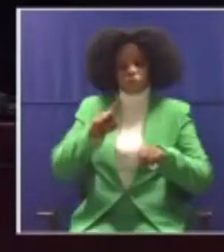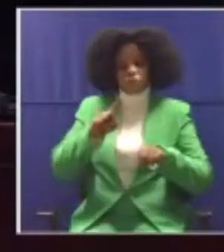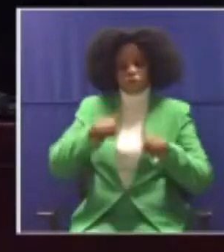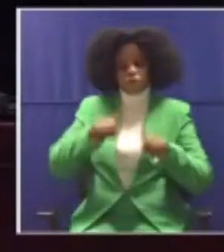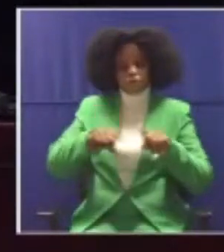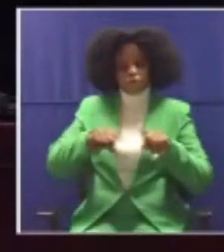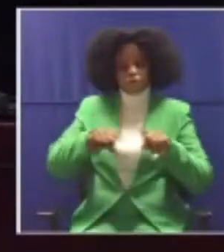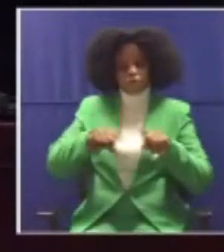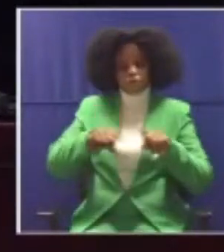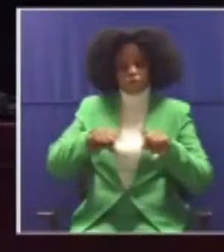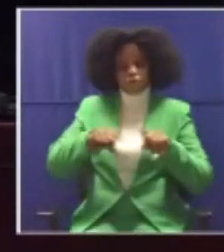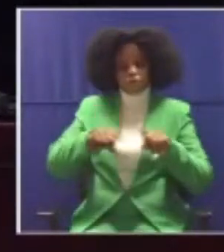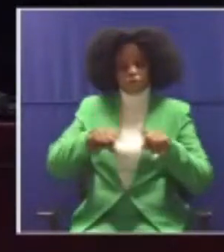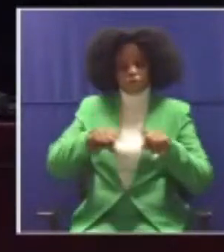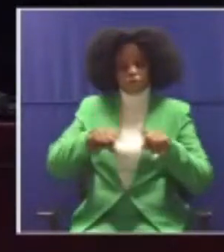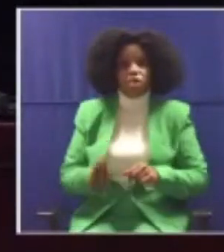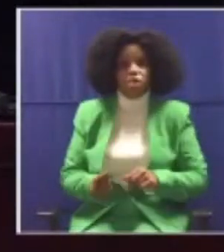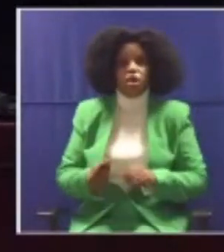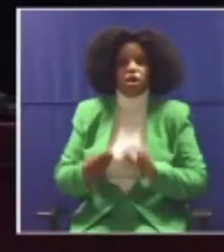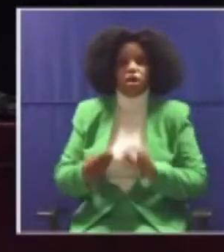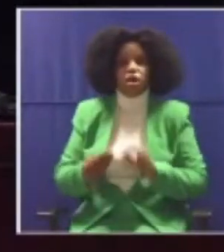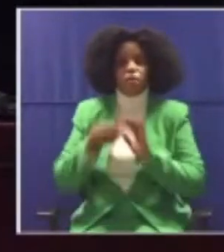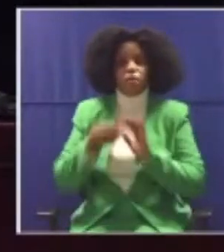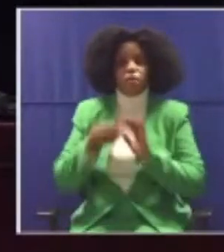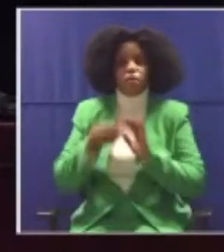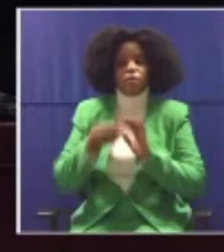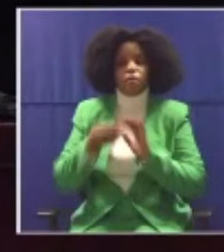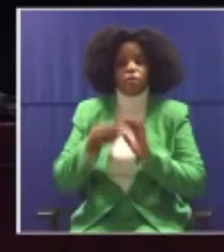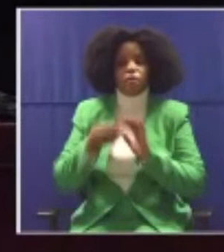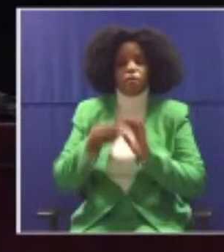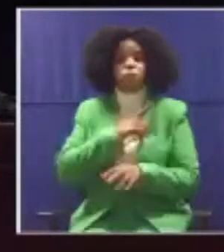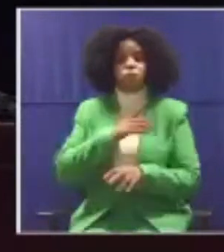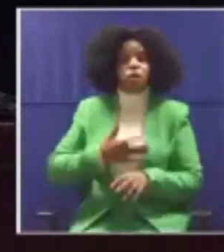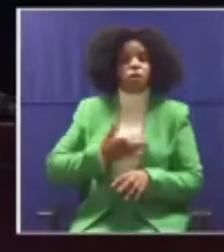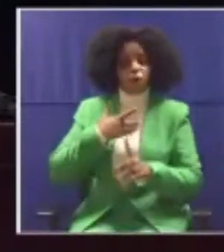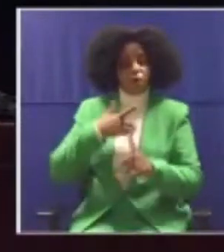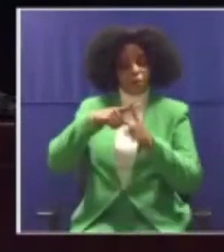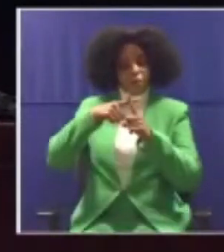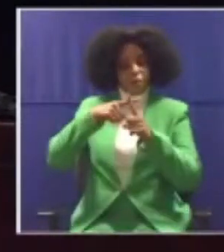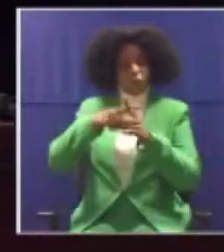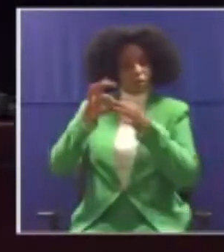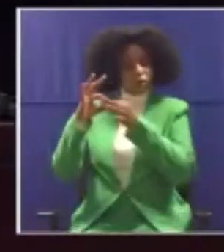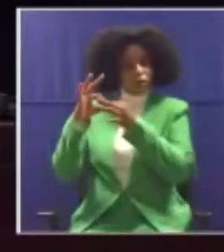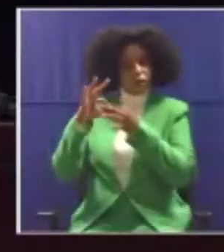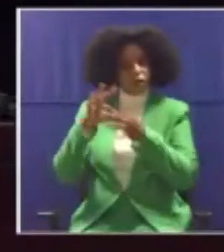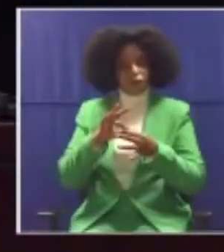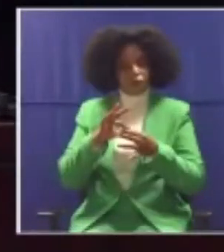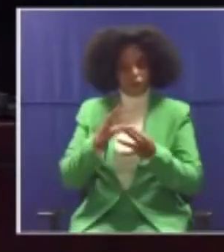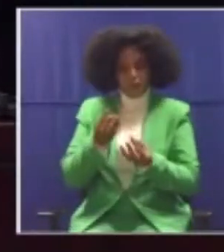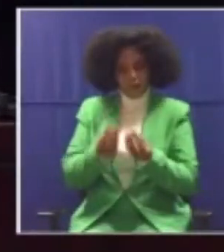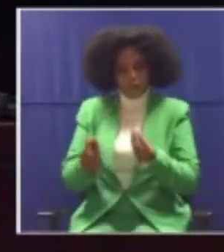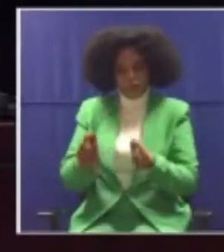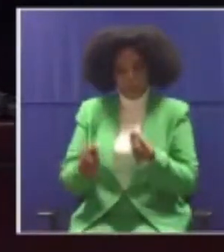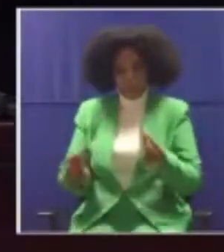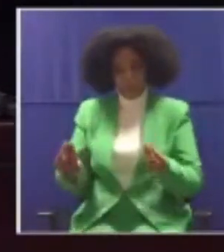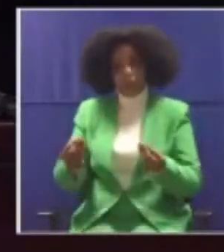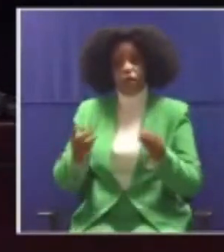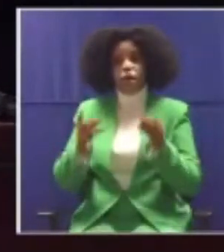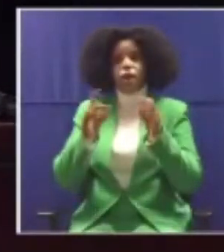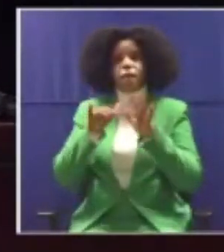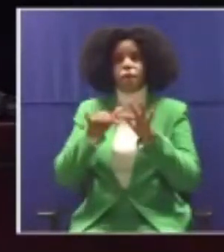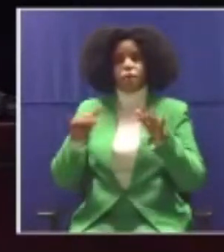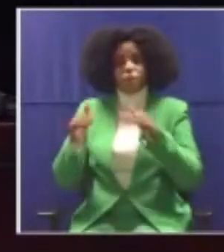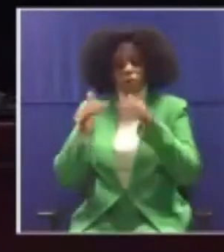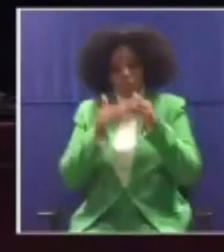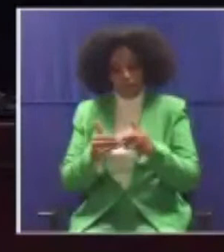programs that seeks to build positive relations between children and their caregivers.